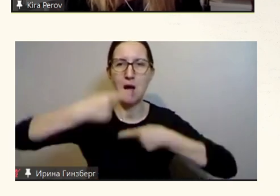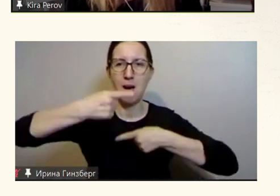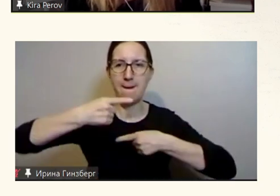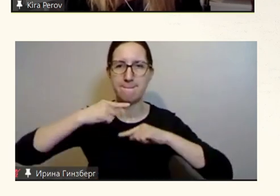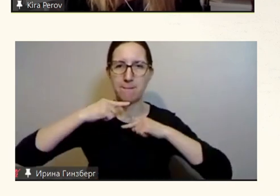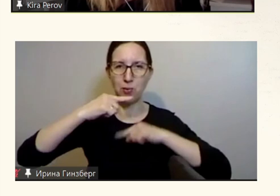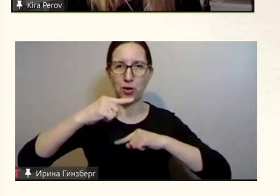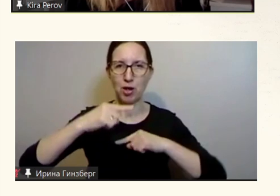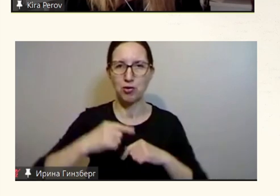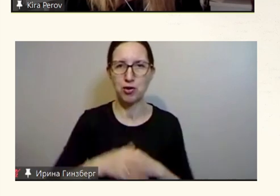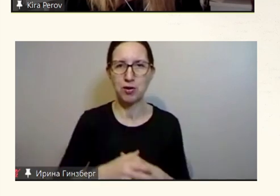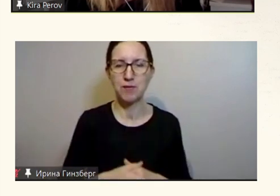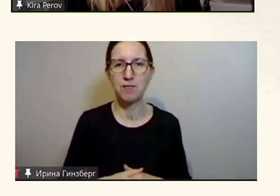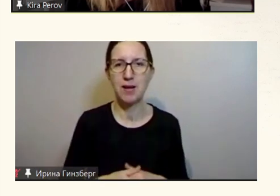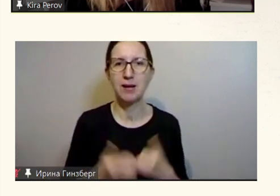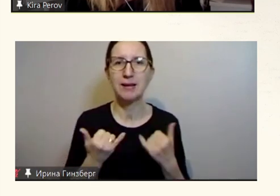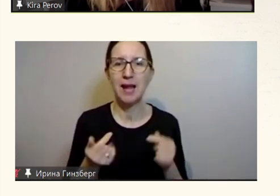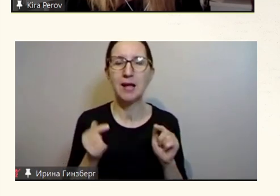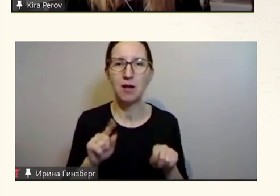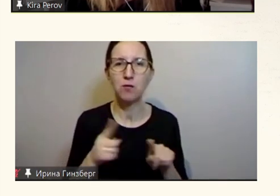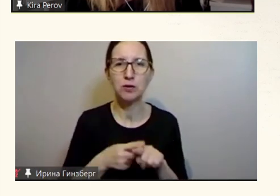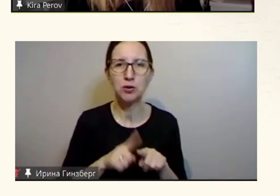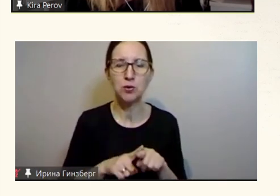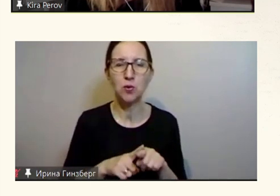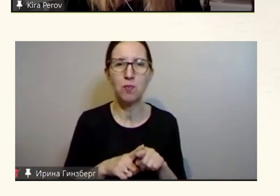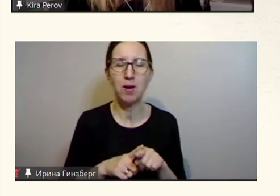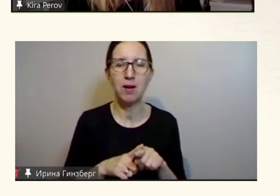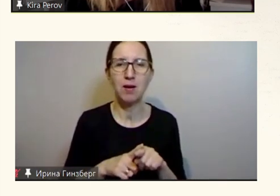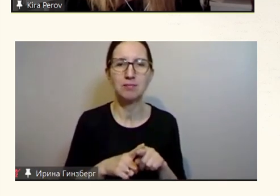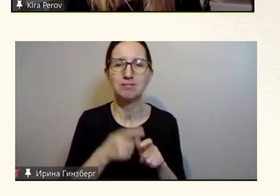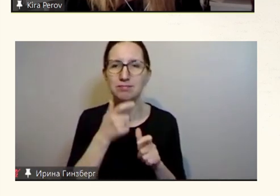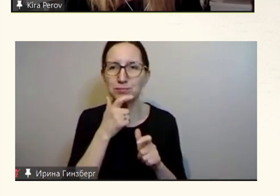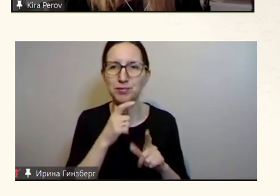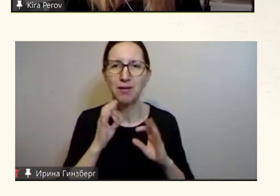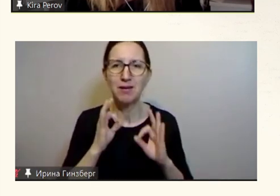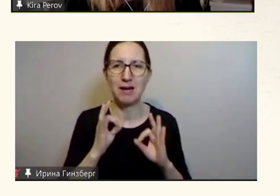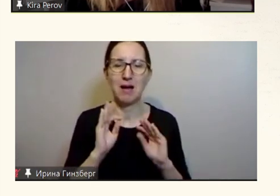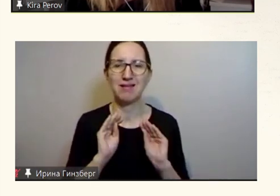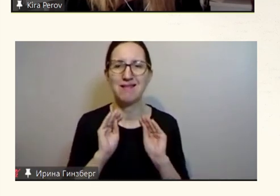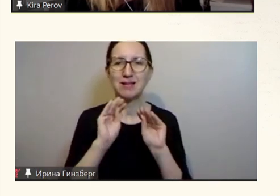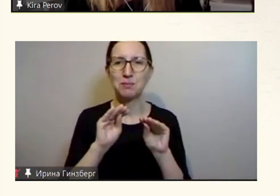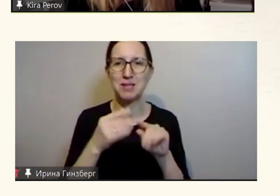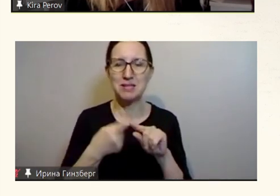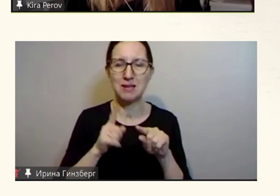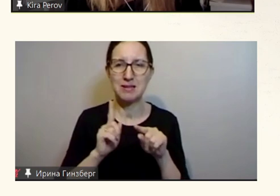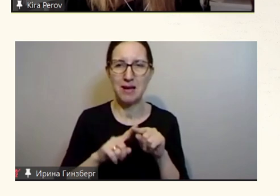And here you can see the 30th room.